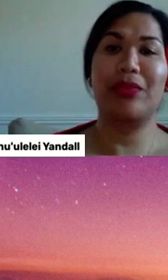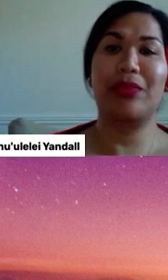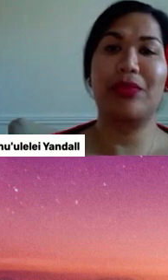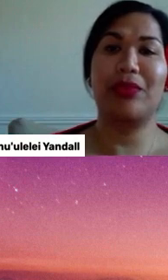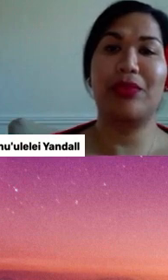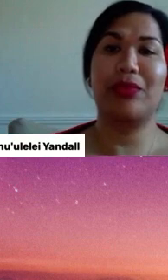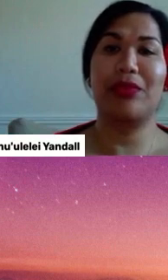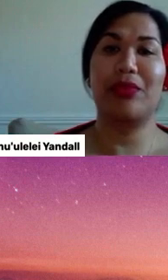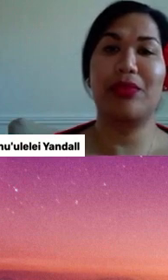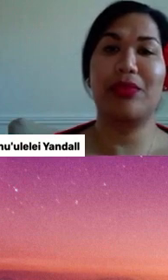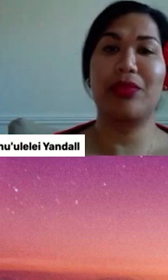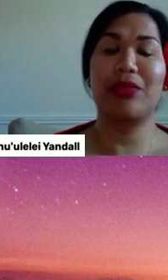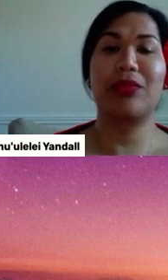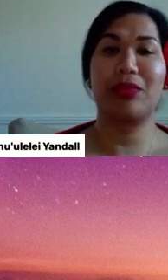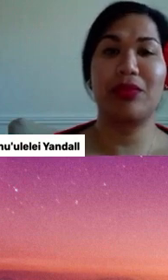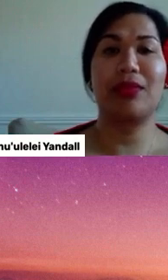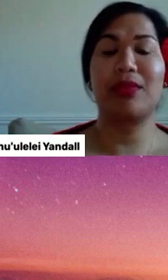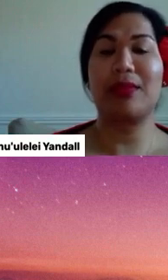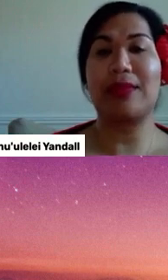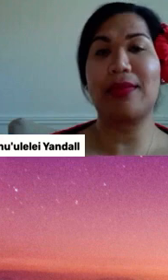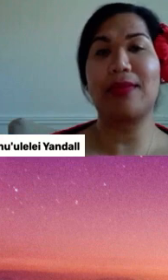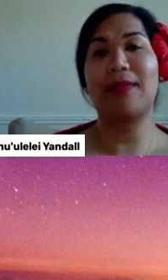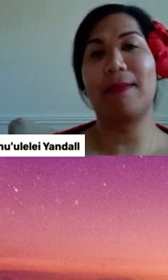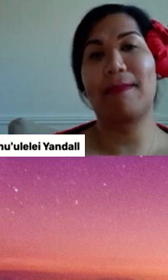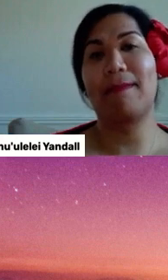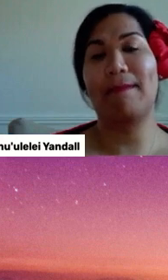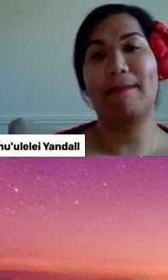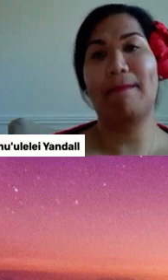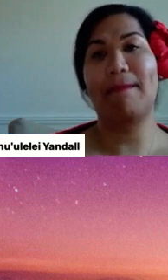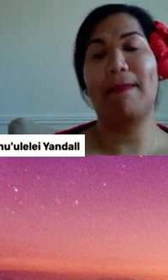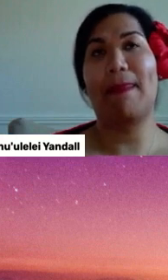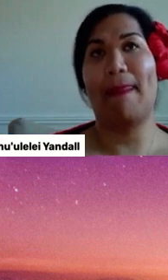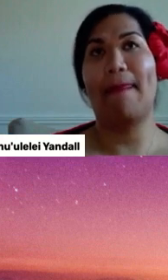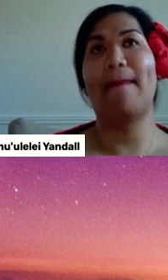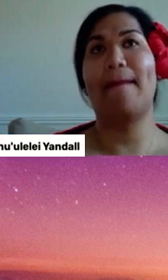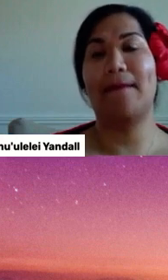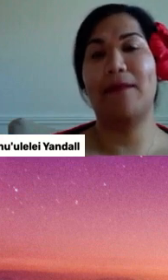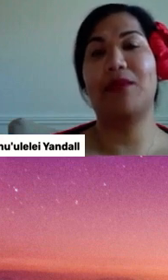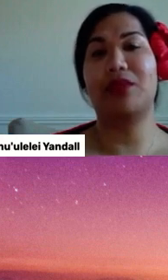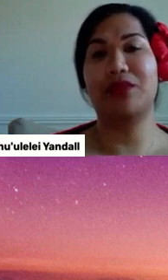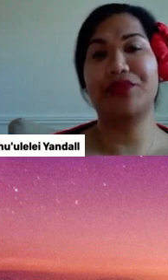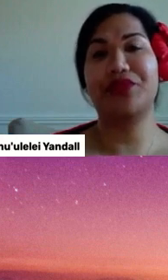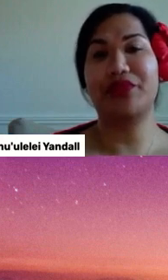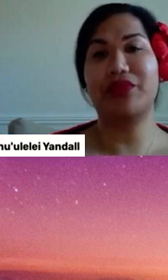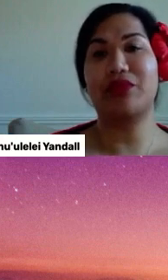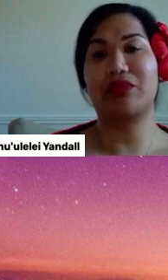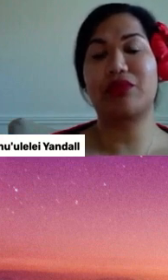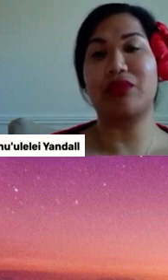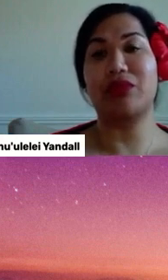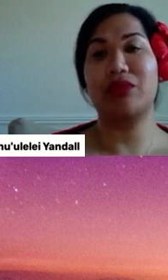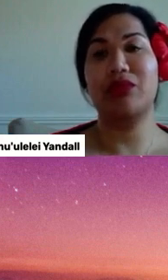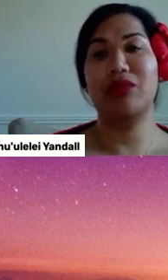on a centuries-long struggle against colonialism and the imposition of